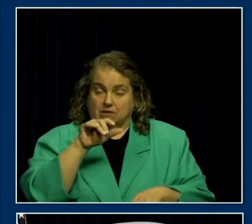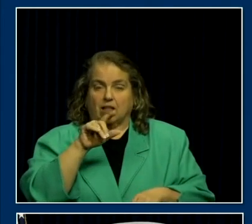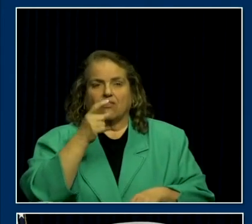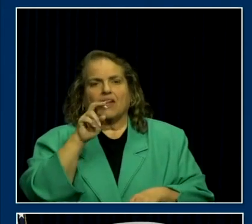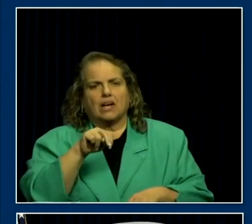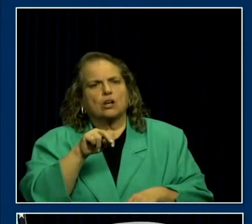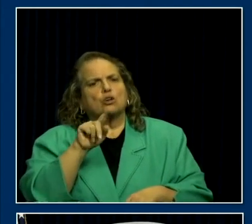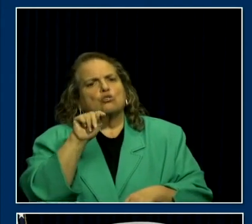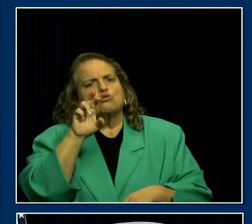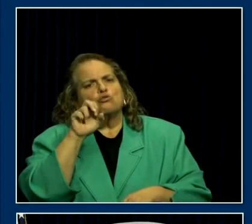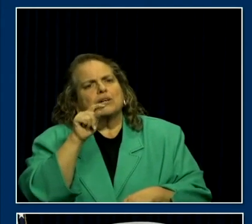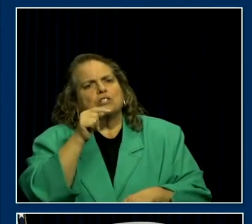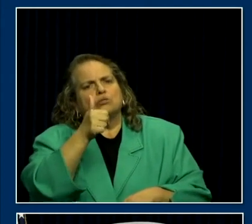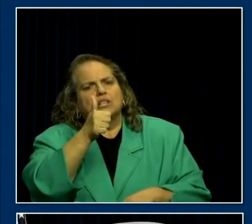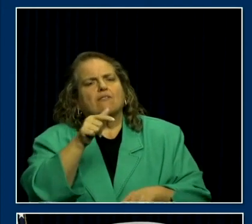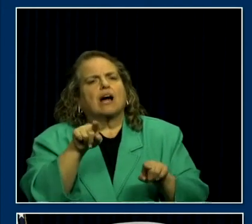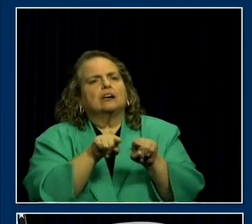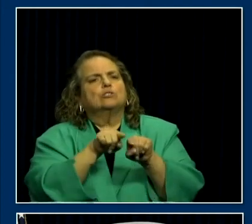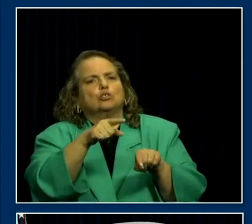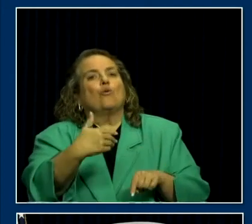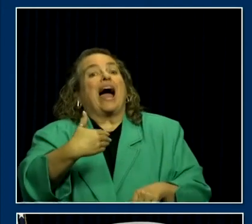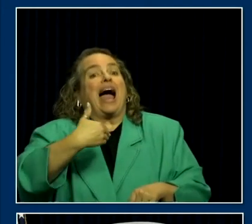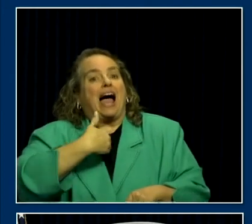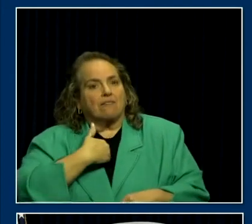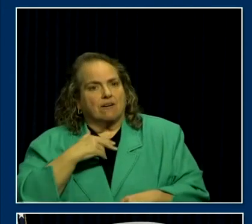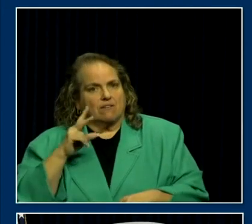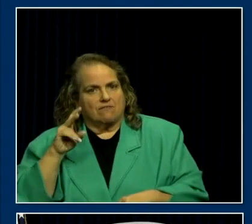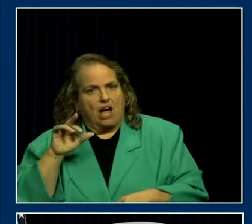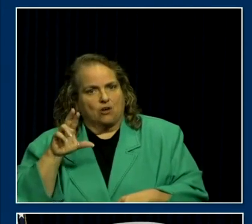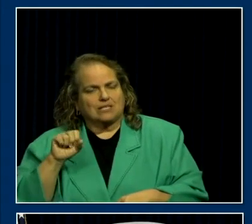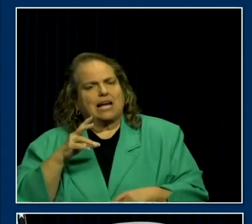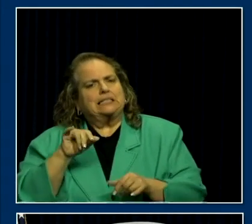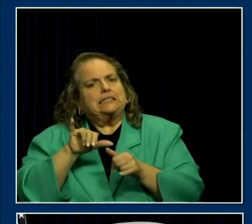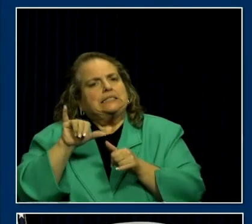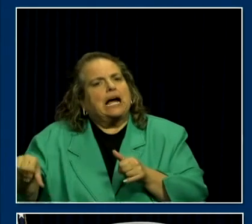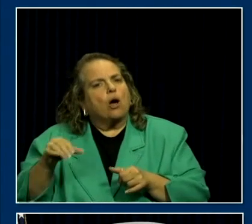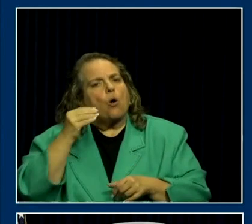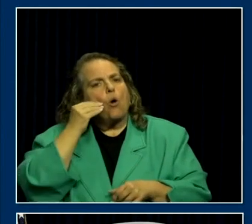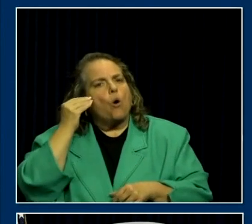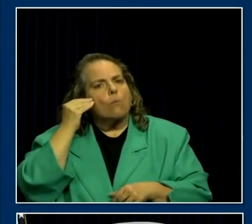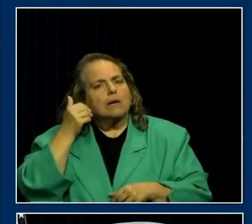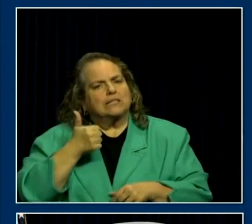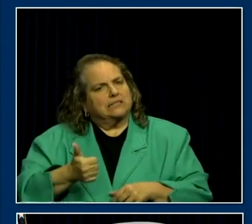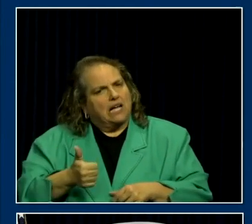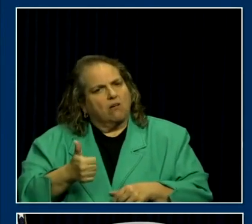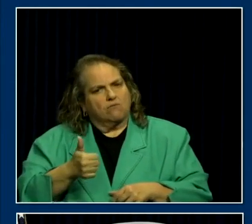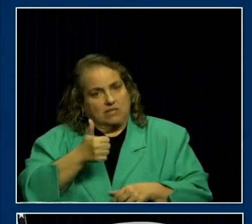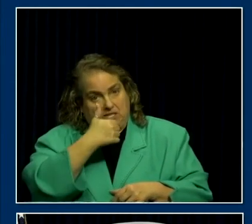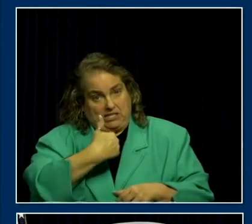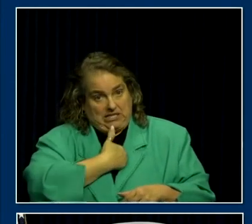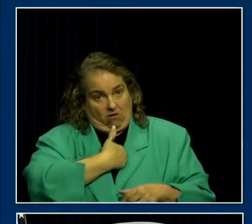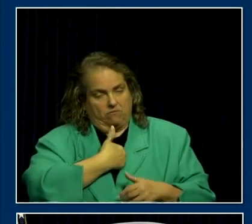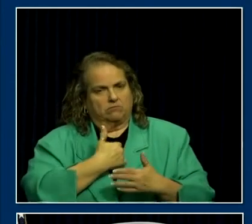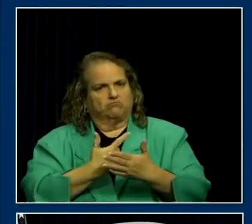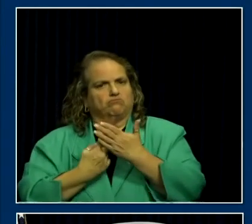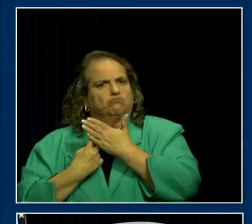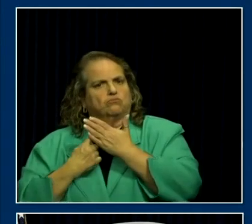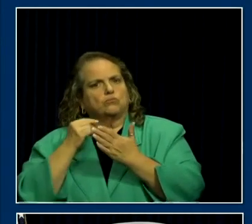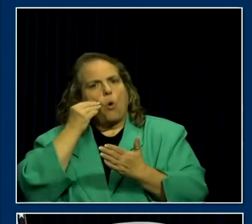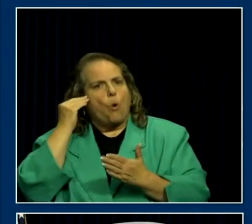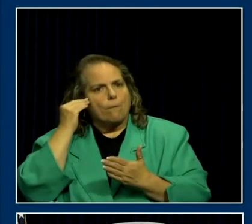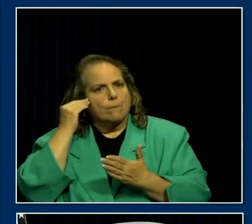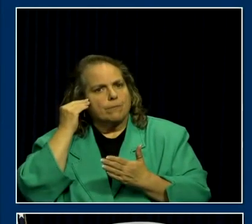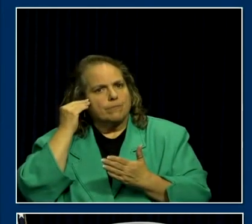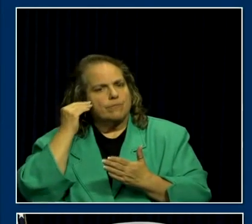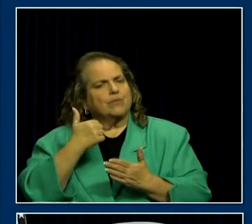treat yourself as if you have the coronavirus, and stay home and self-isolate. And there's guidance on our website and that on the CDC's website for